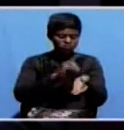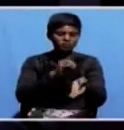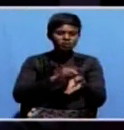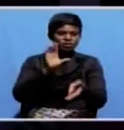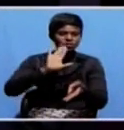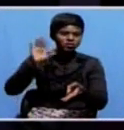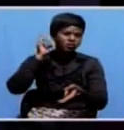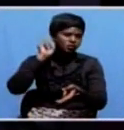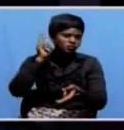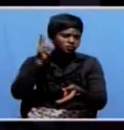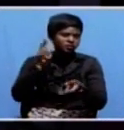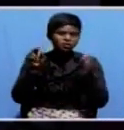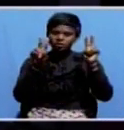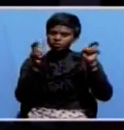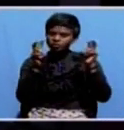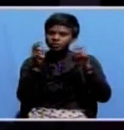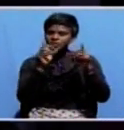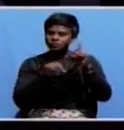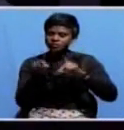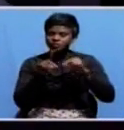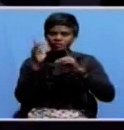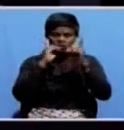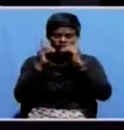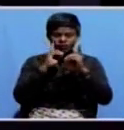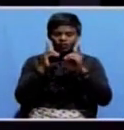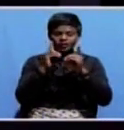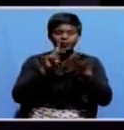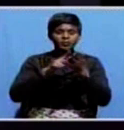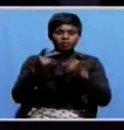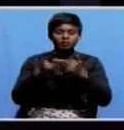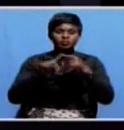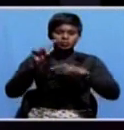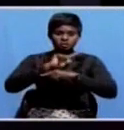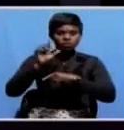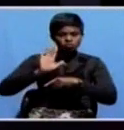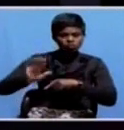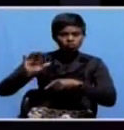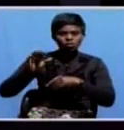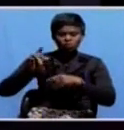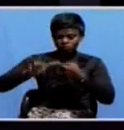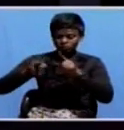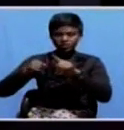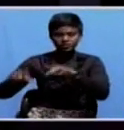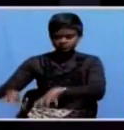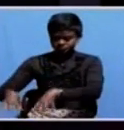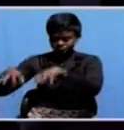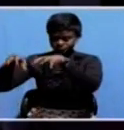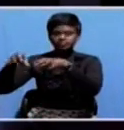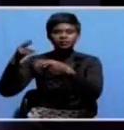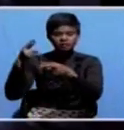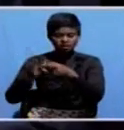remained a subject of debate. On the program today, we speak to Dr. Chiluba's childhood friend, Mr.